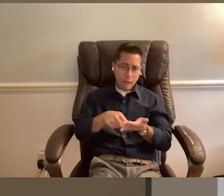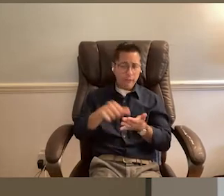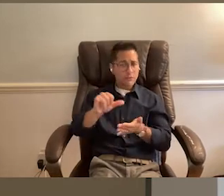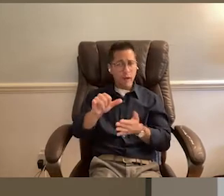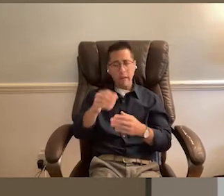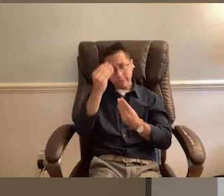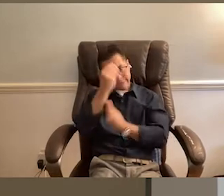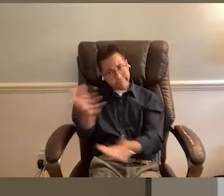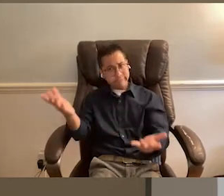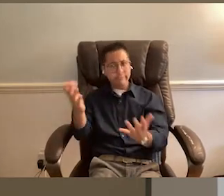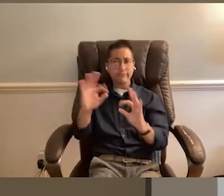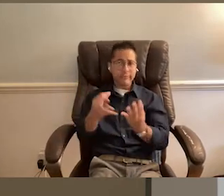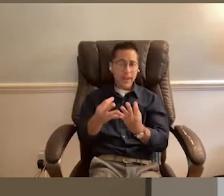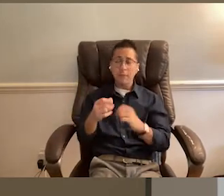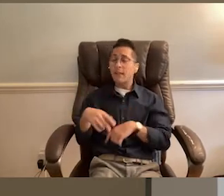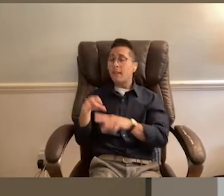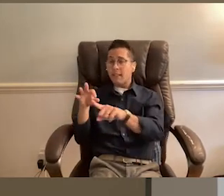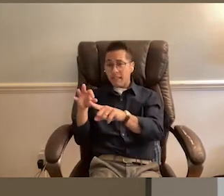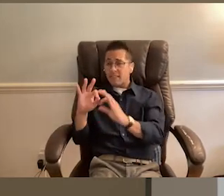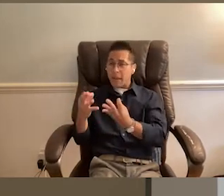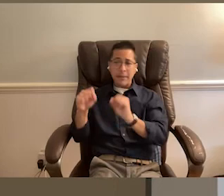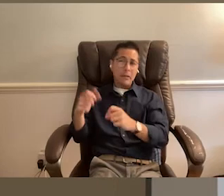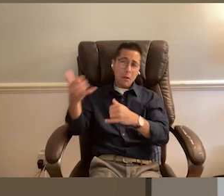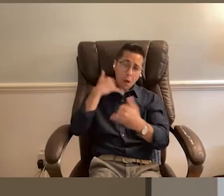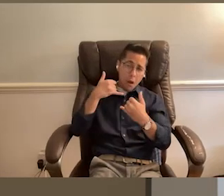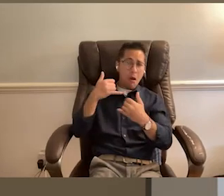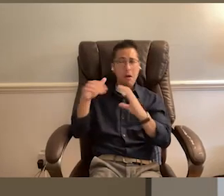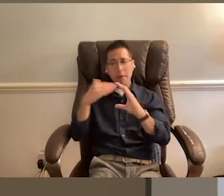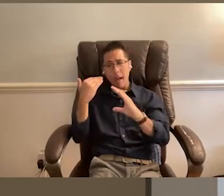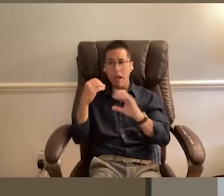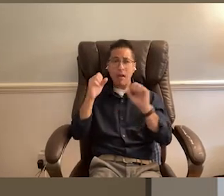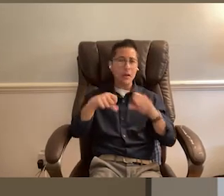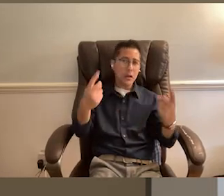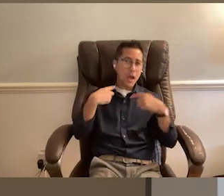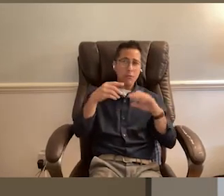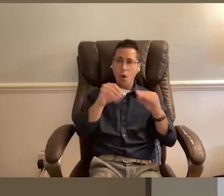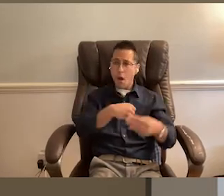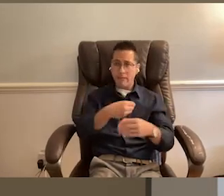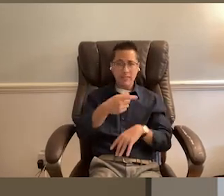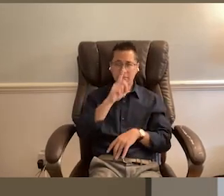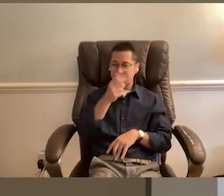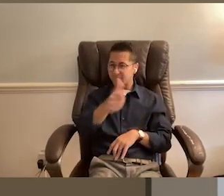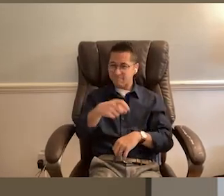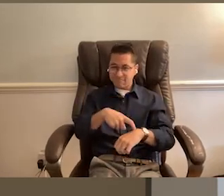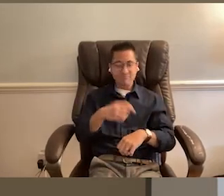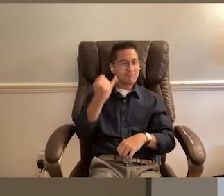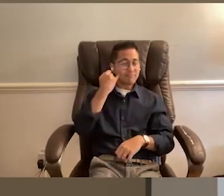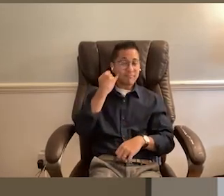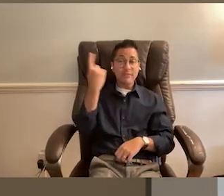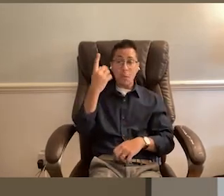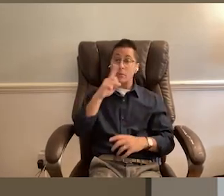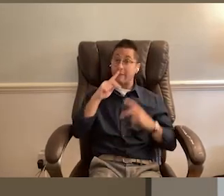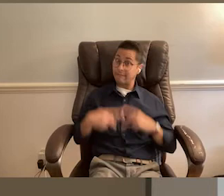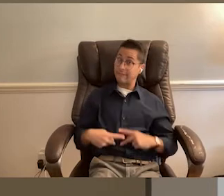do have, the ability to make choices and make decisions, and our students do know right from wrong, so we do hold them accountable if they're making mistakes. We